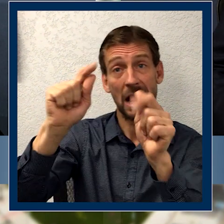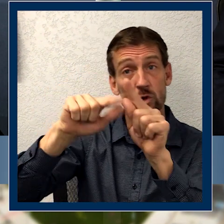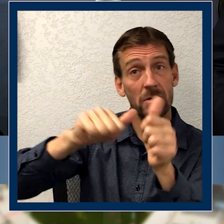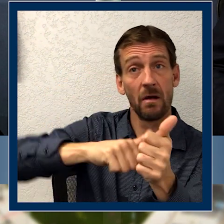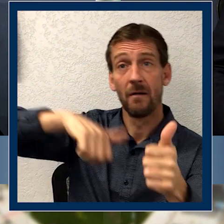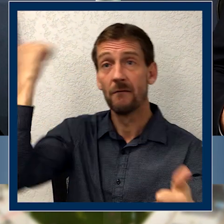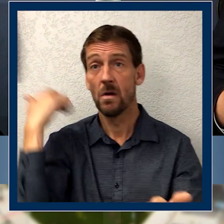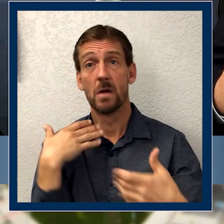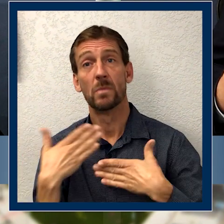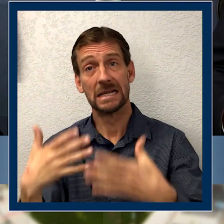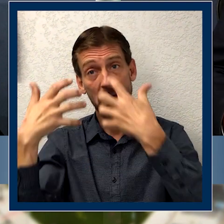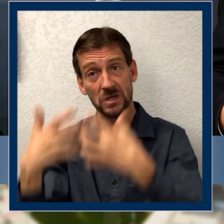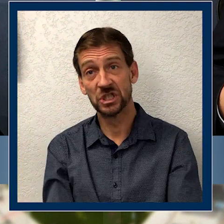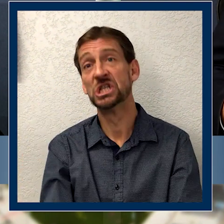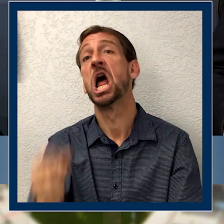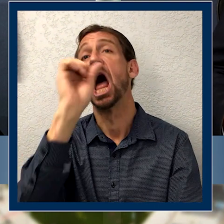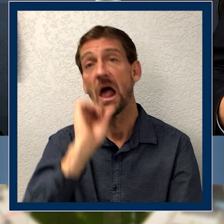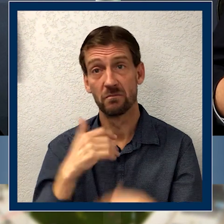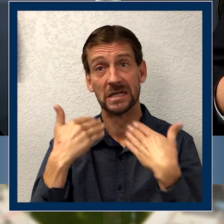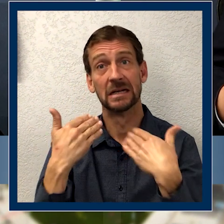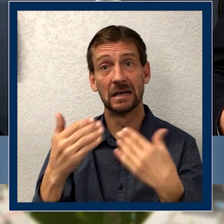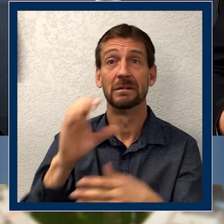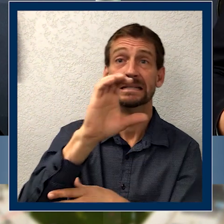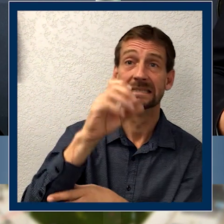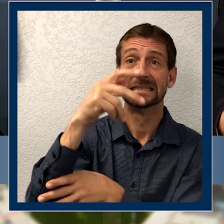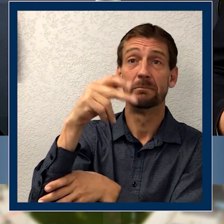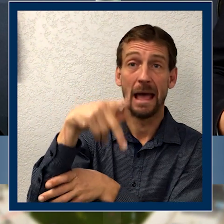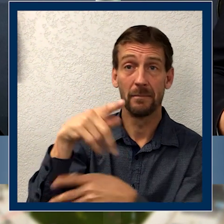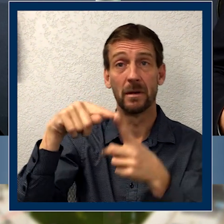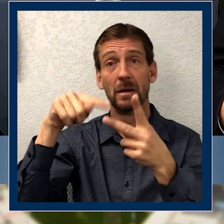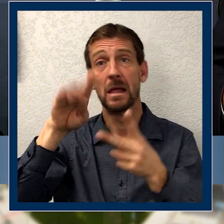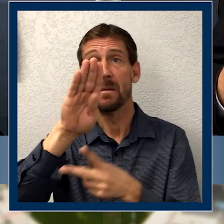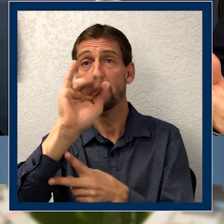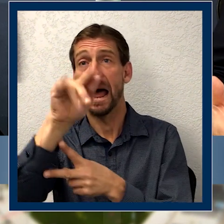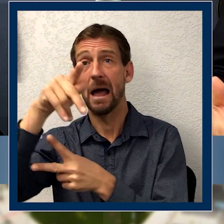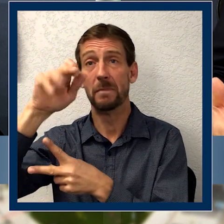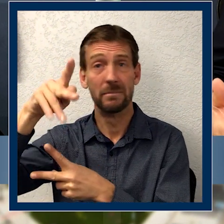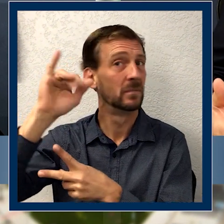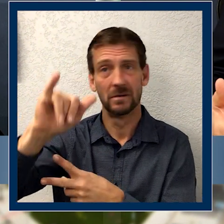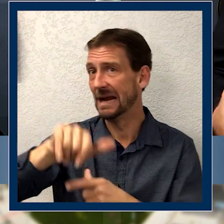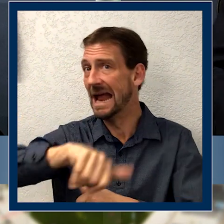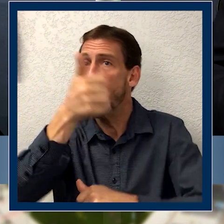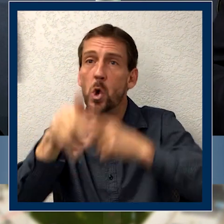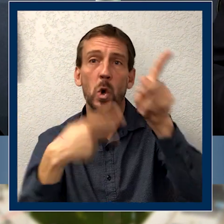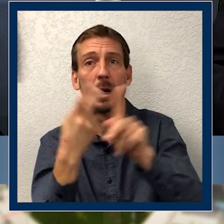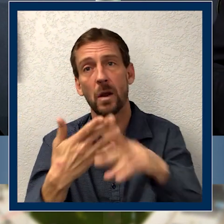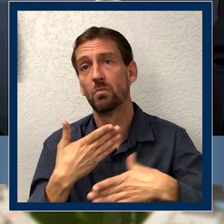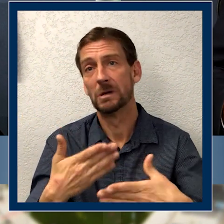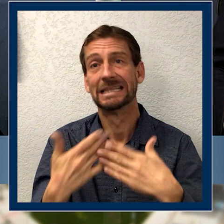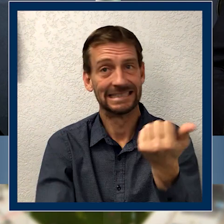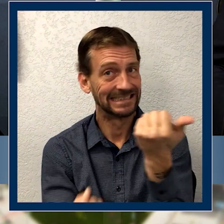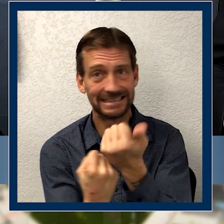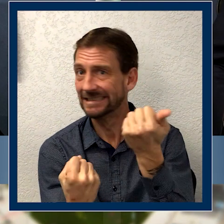patients, so putting them on BiPAP and CPAP and other types of breathing assistance,